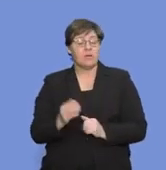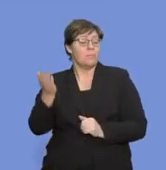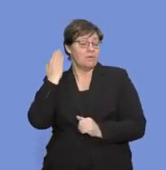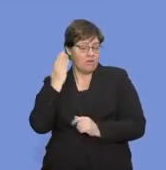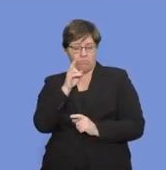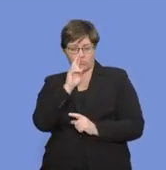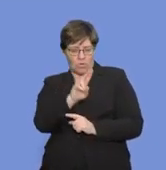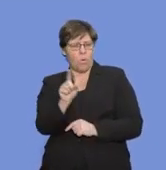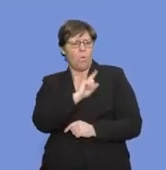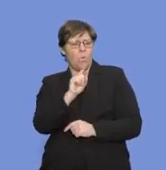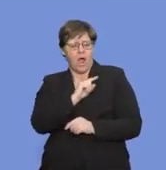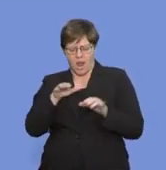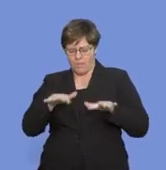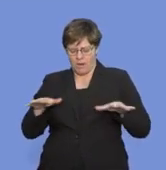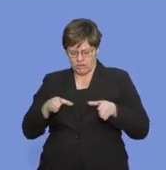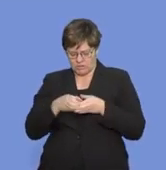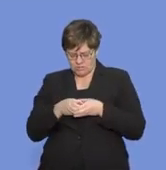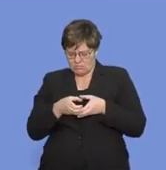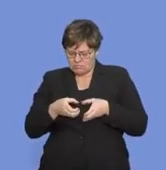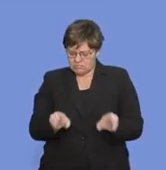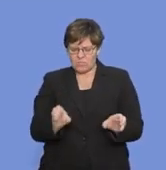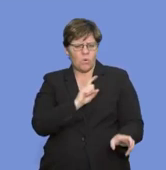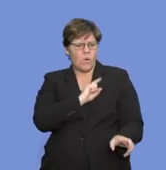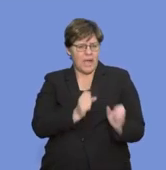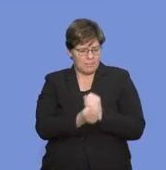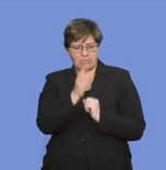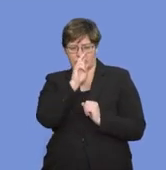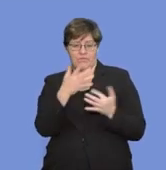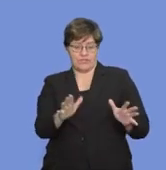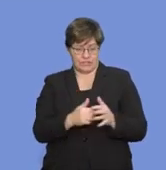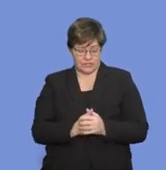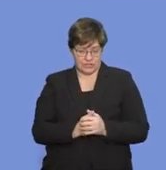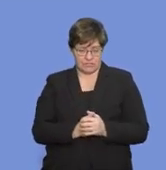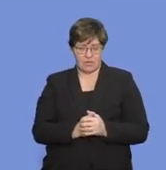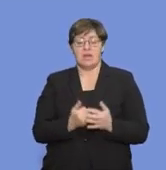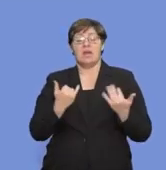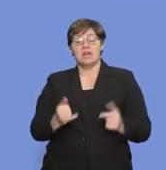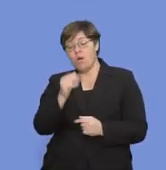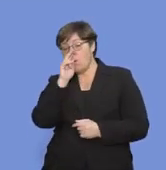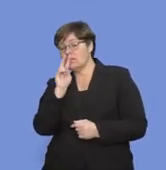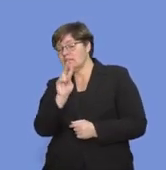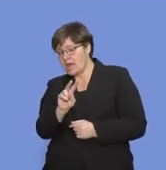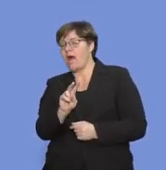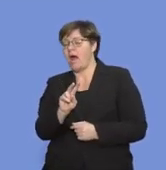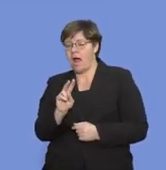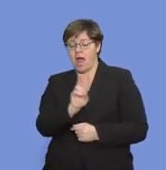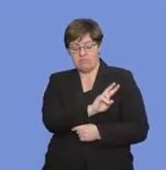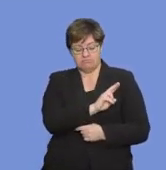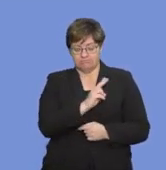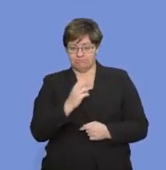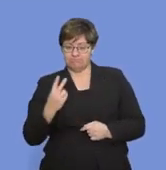what causes the population to split into two, and now we're going to have a look at where we can see this on